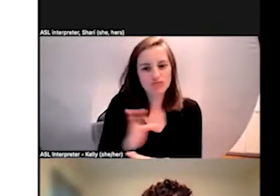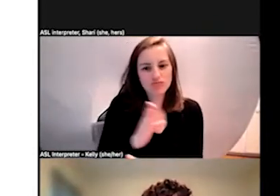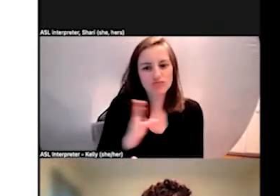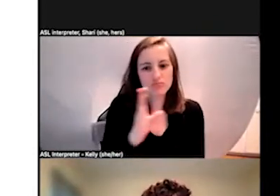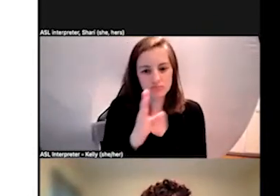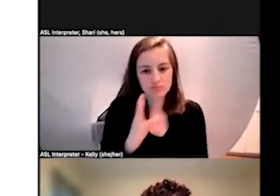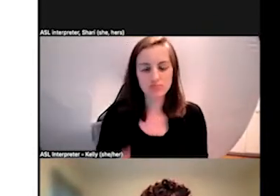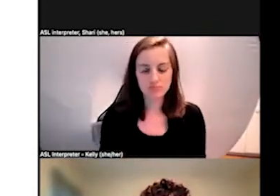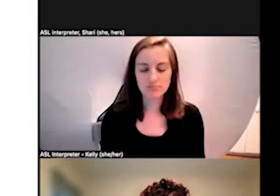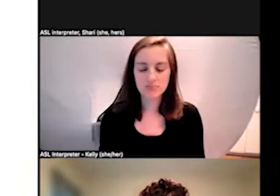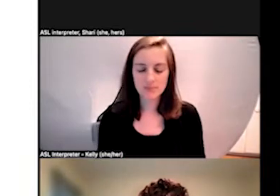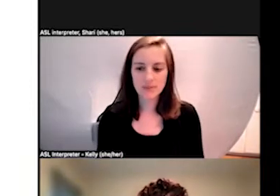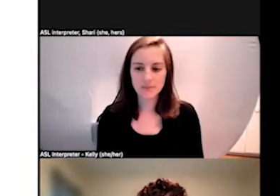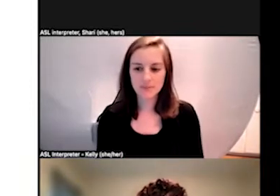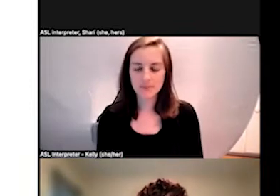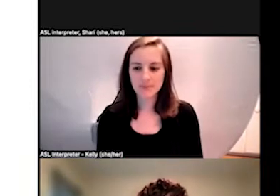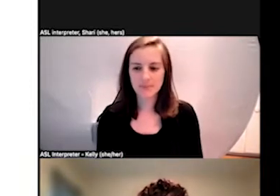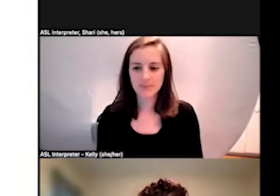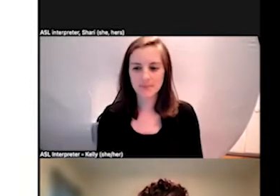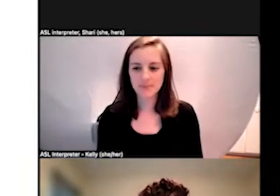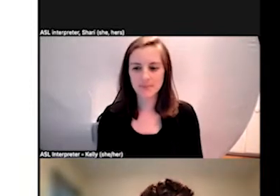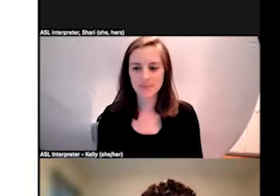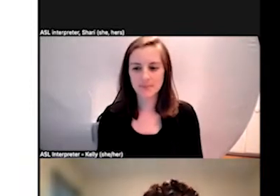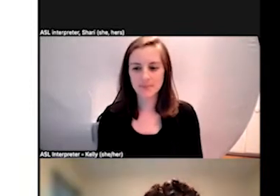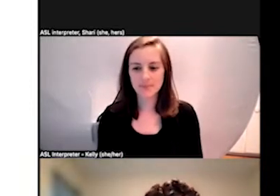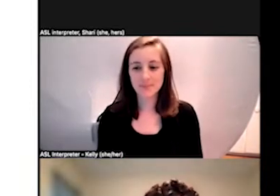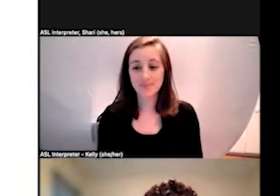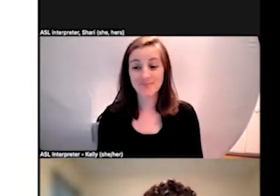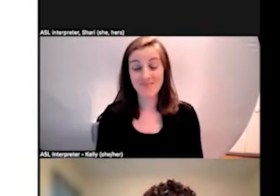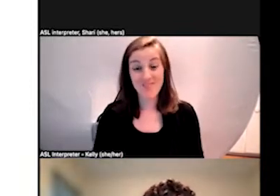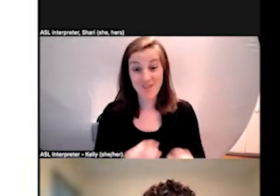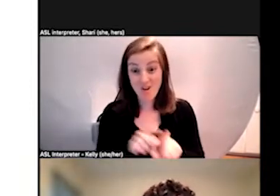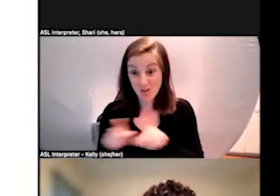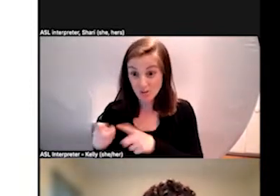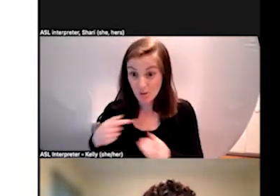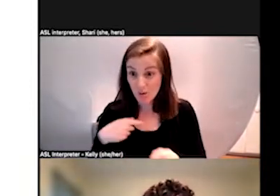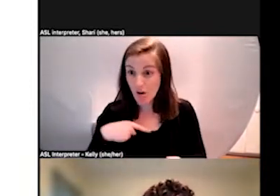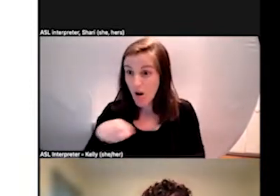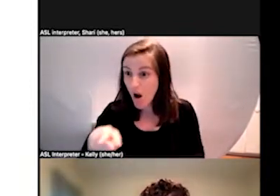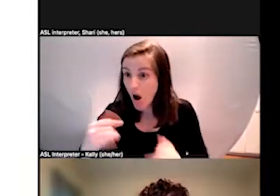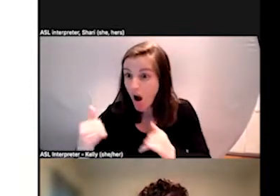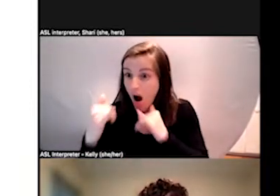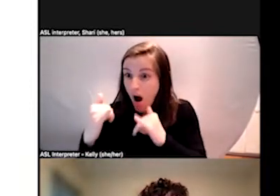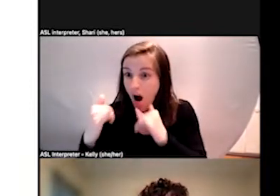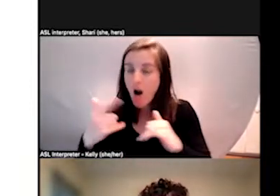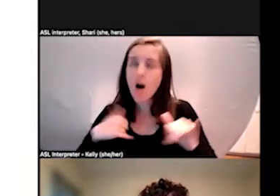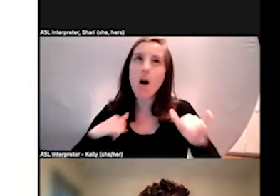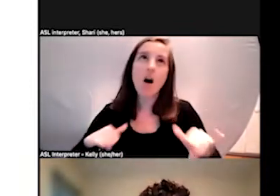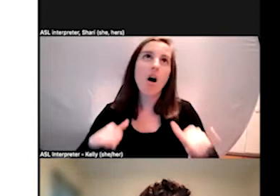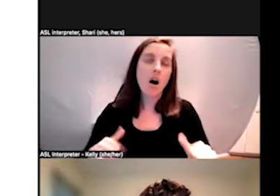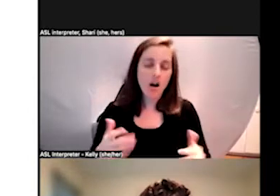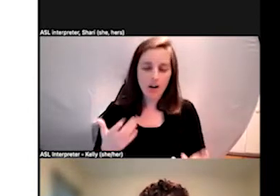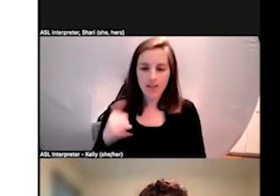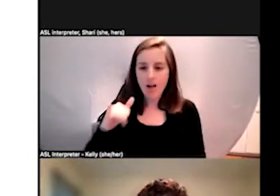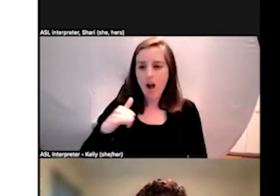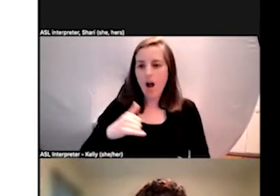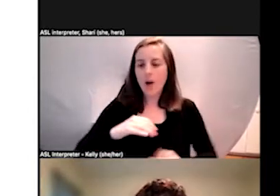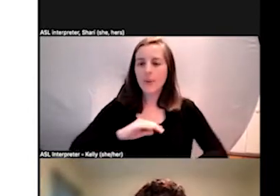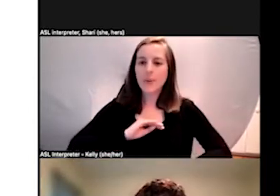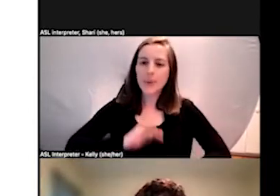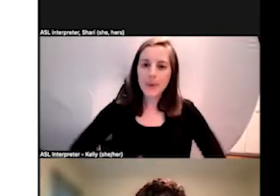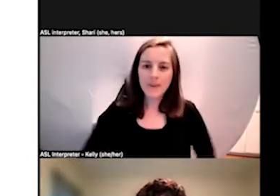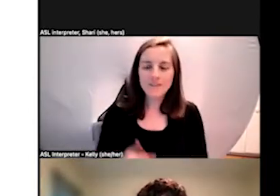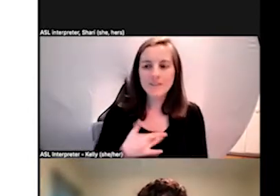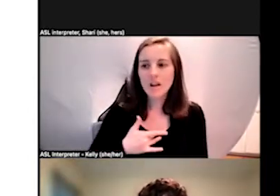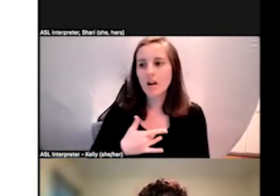understanding that other people are also having the same experience can be both practically helpful and just really affirming in